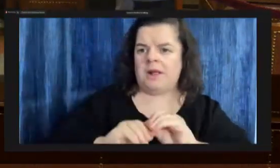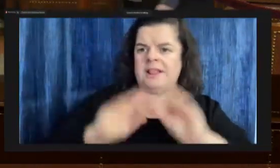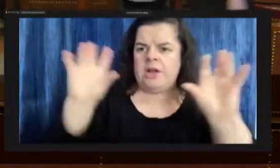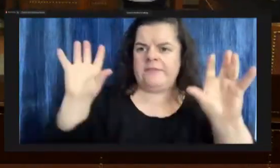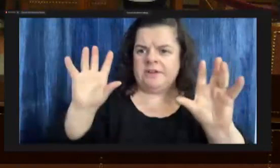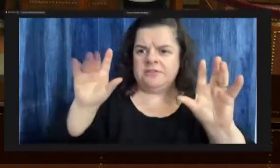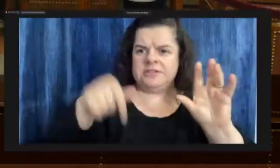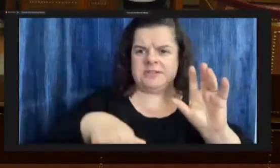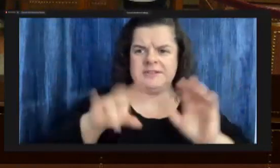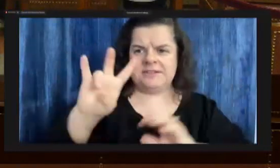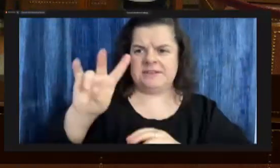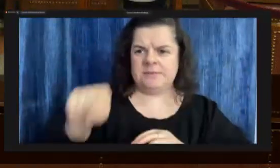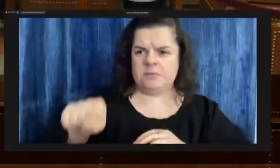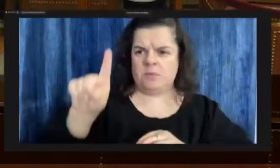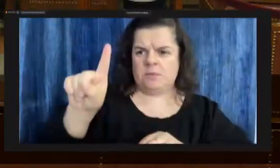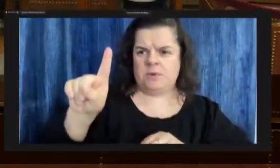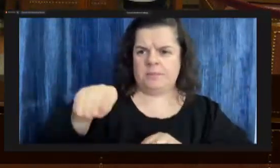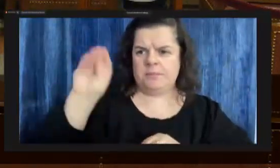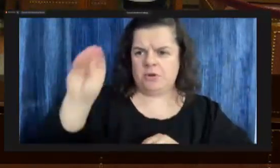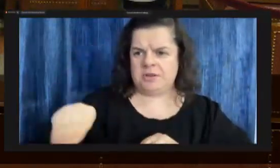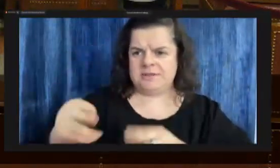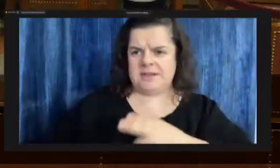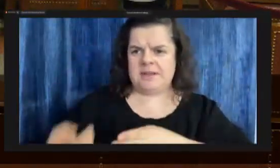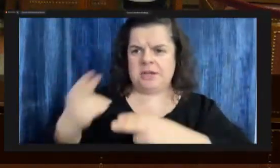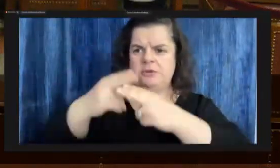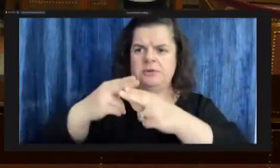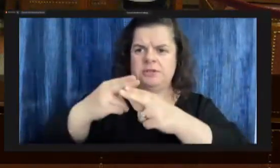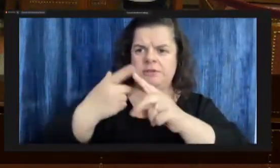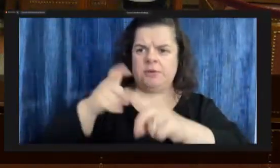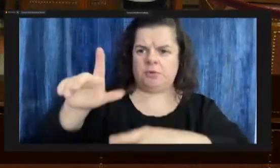is a 7.1% increase from your